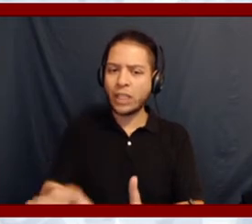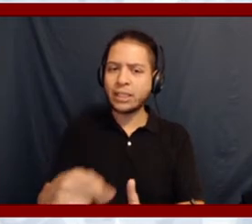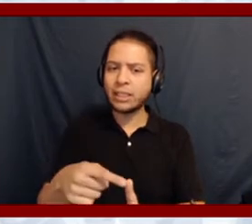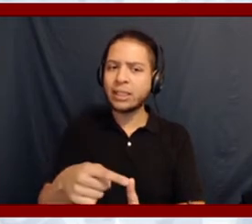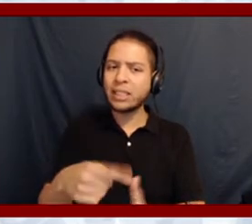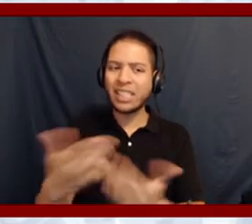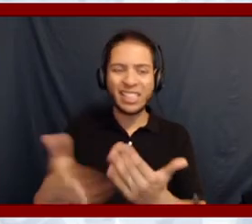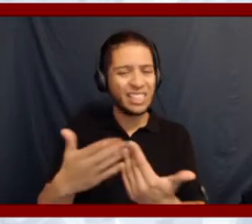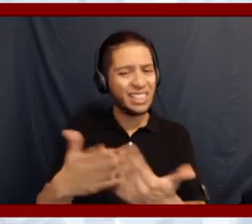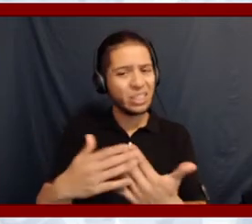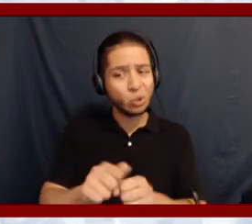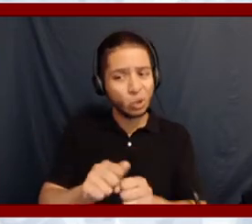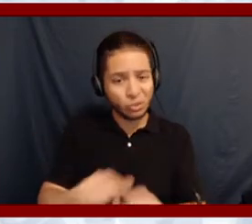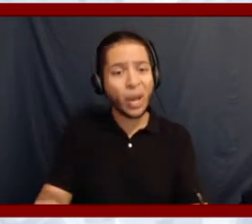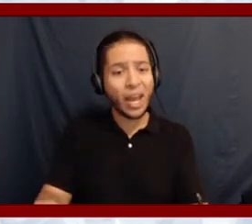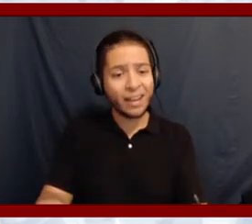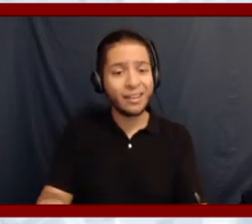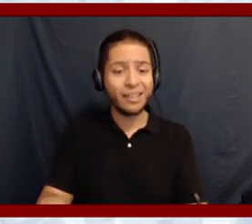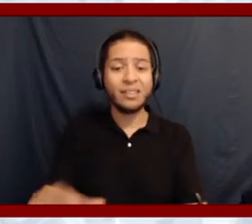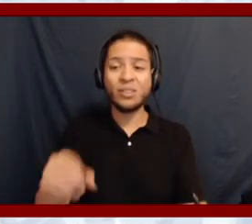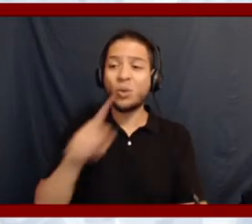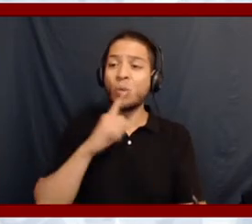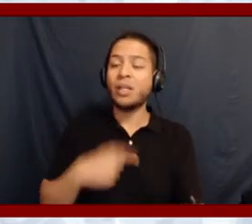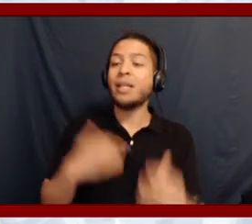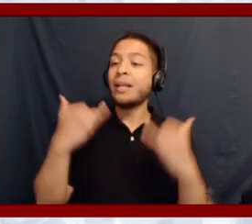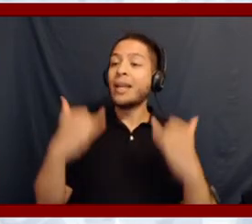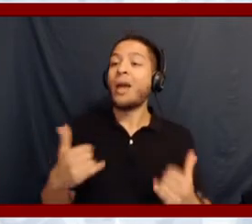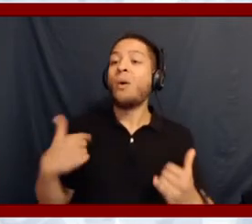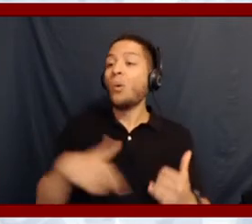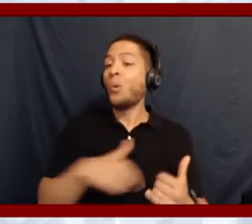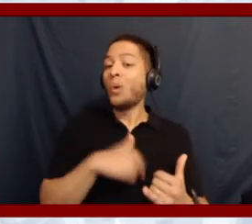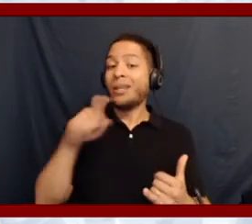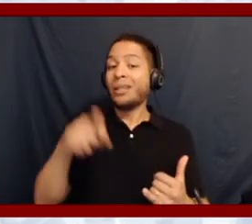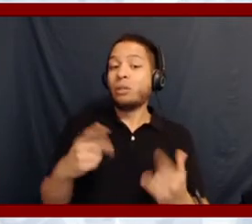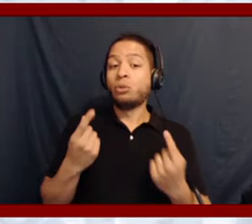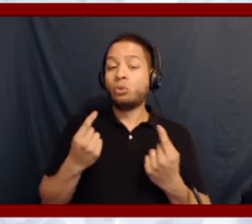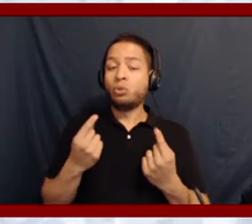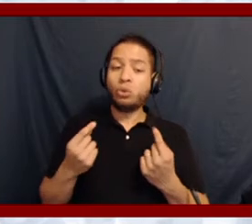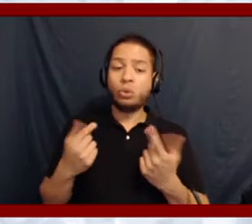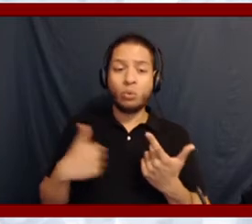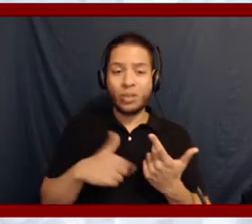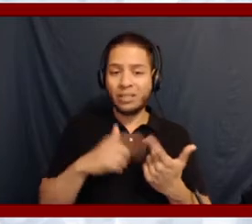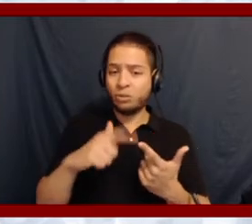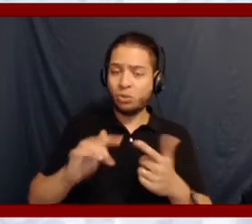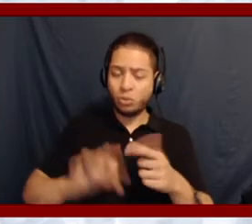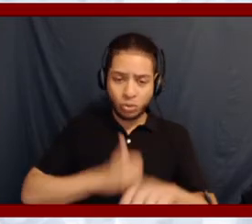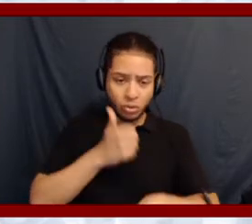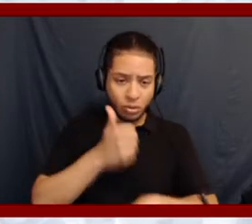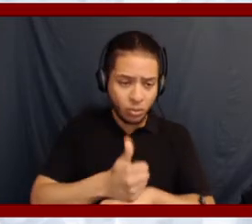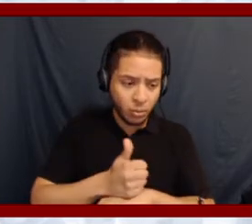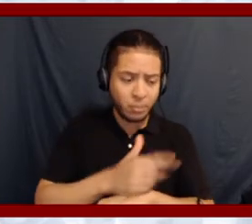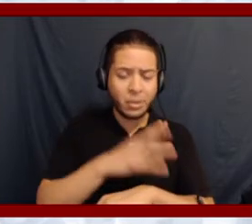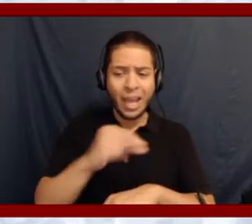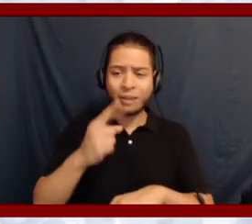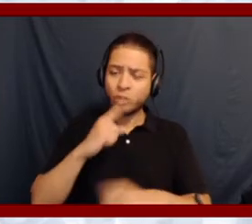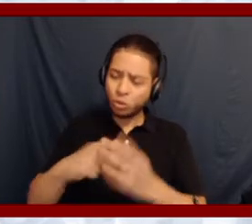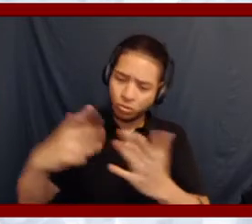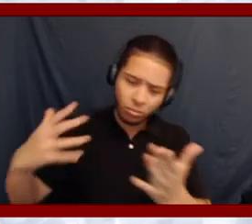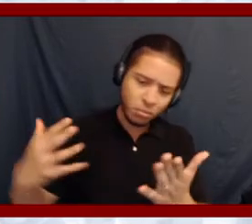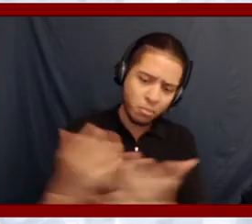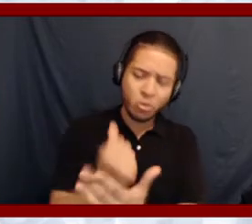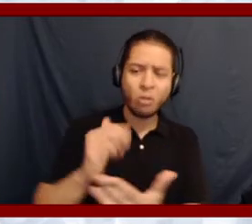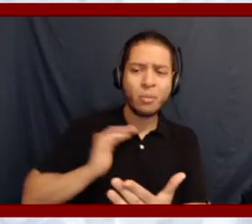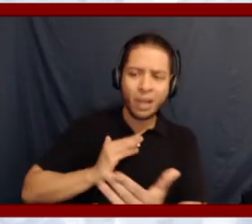do is to really implement and utilize the most extraordinary weapon that we have against this